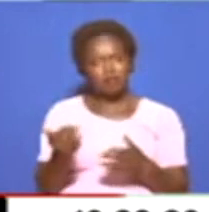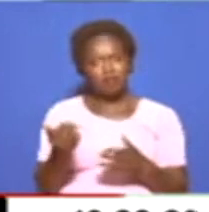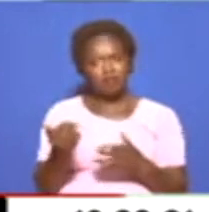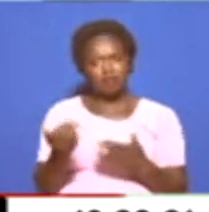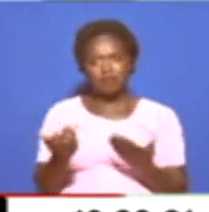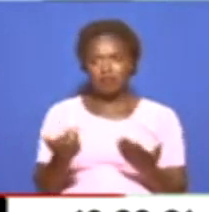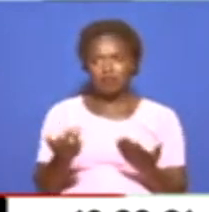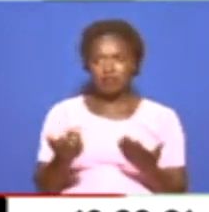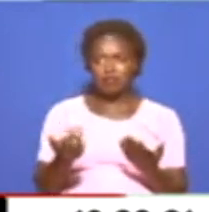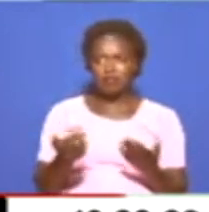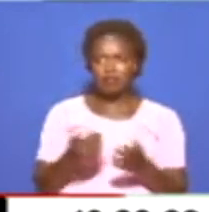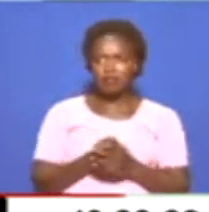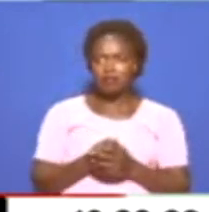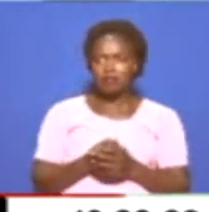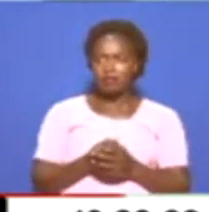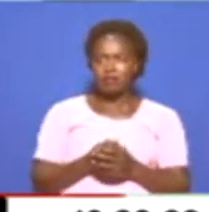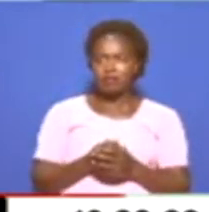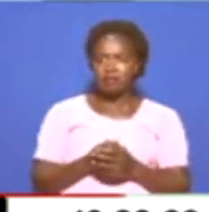only